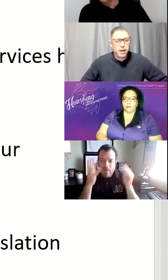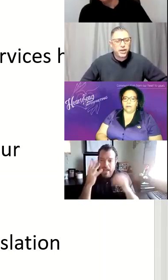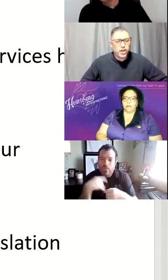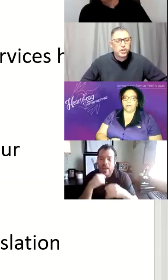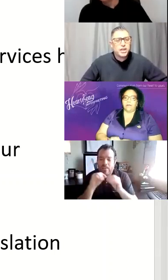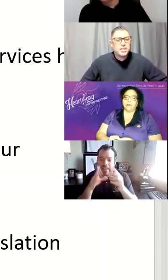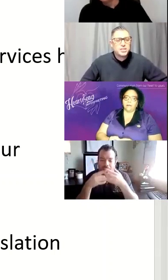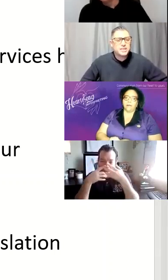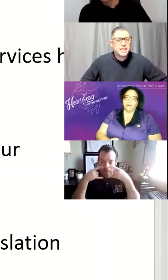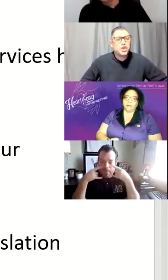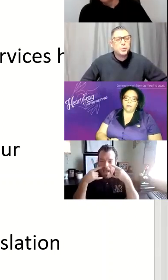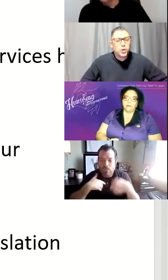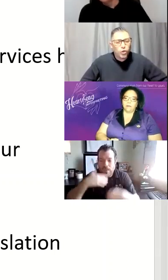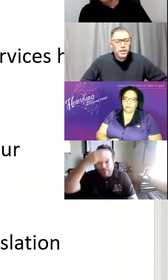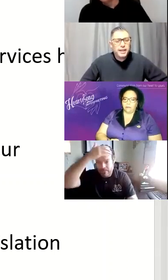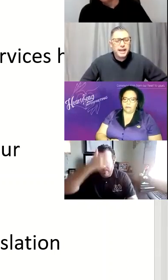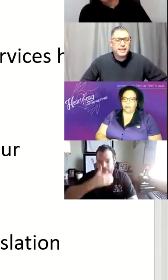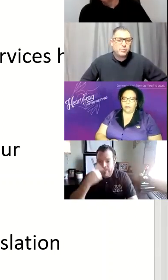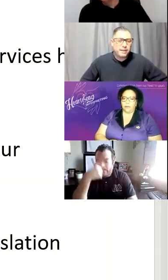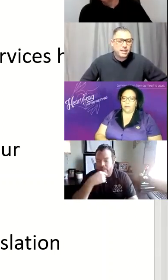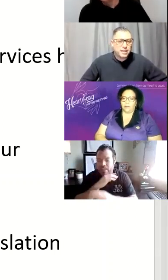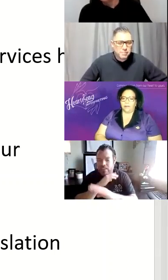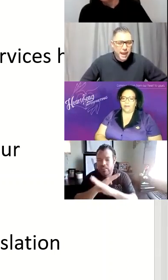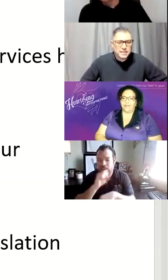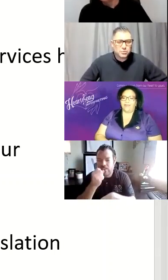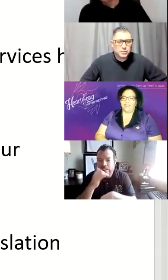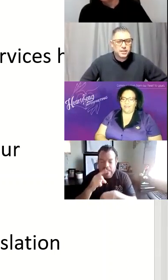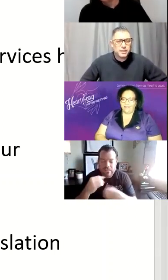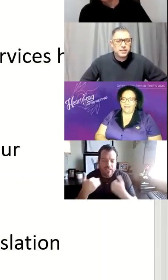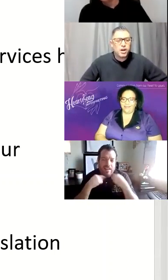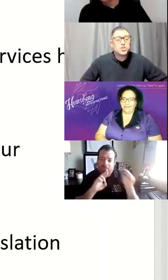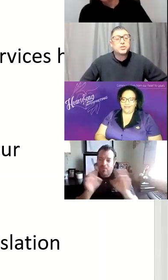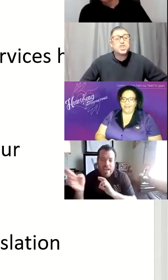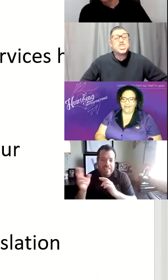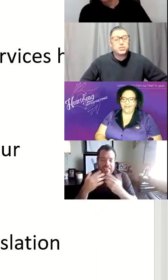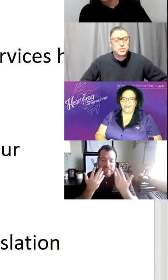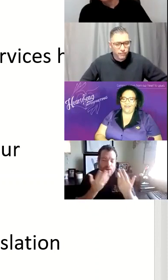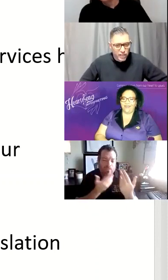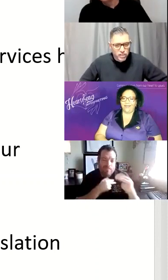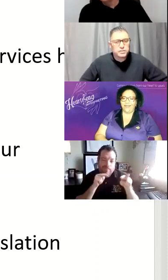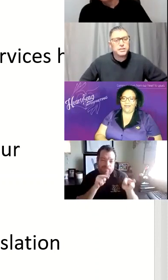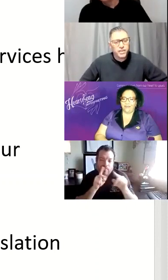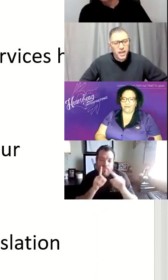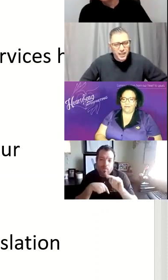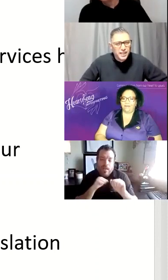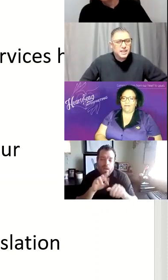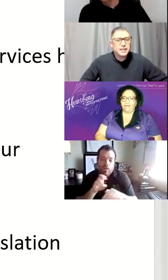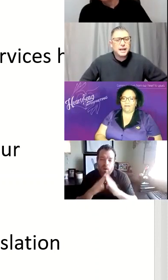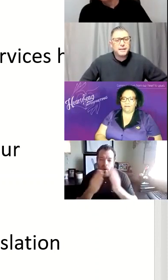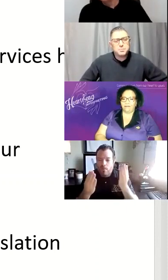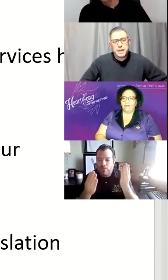like a barrier, so it's like a cubicle. And then we have the clear mask with also the shields, the face shields in the front, to be able to